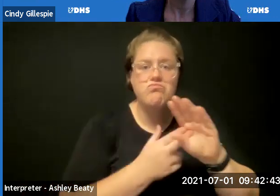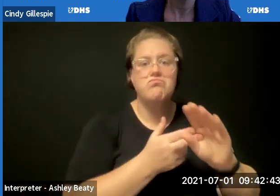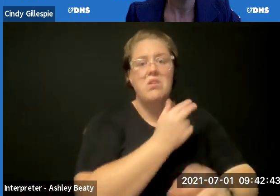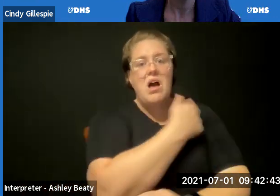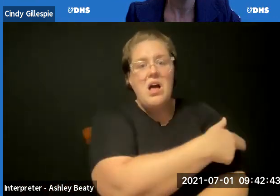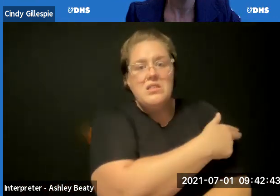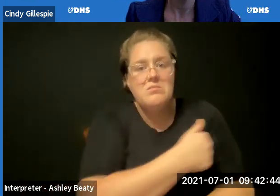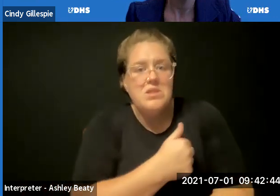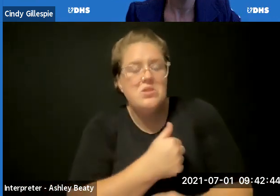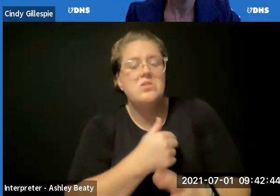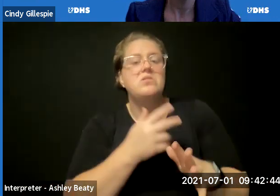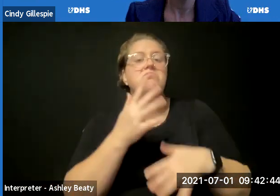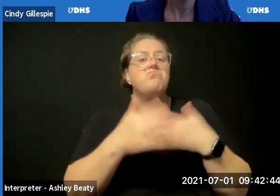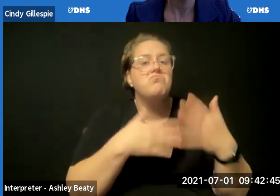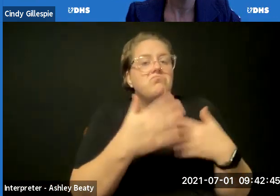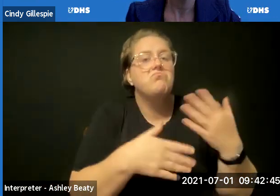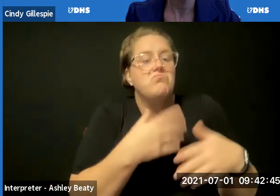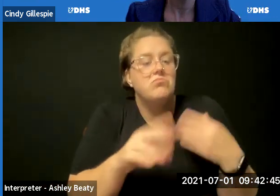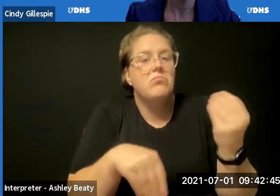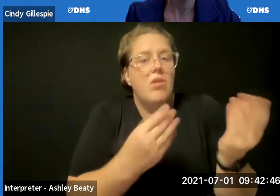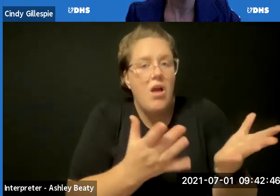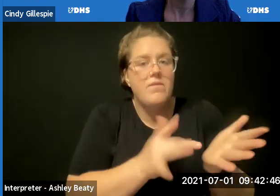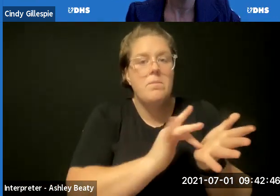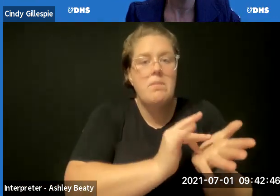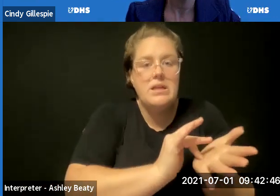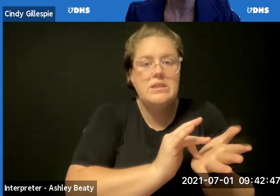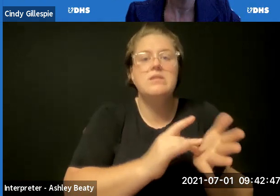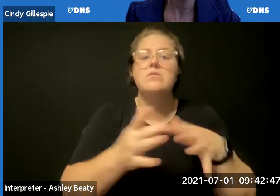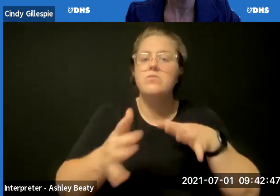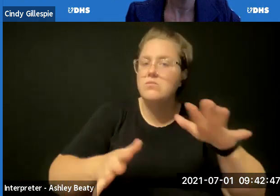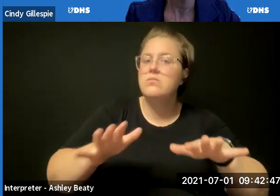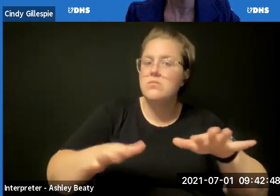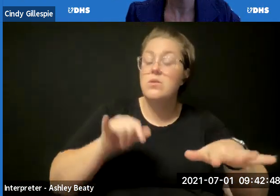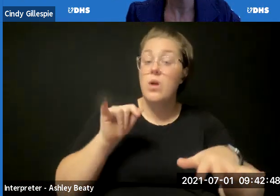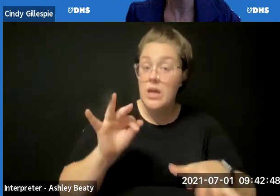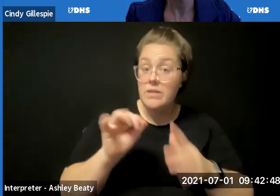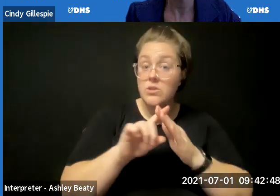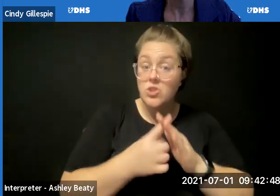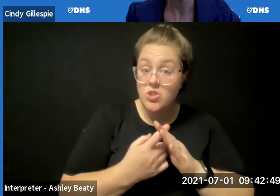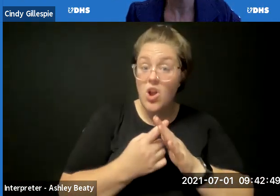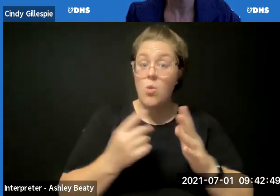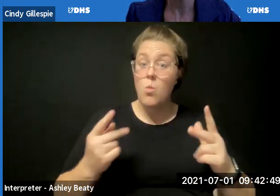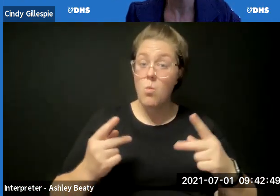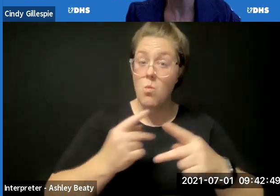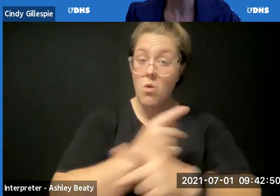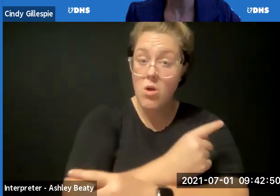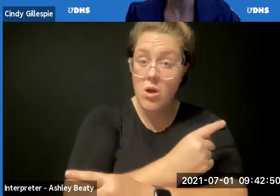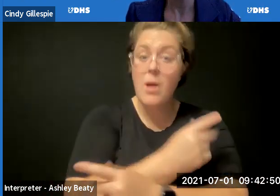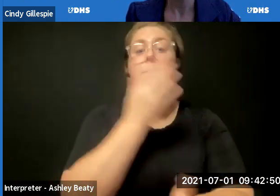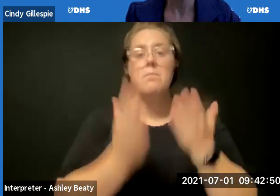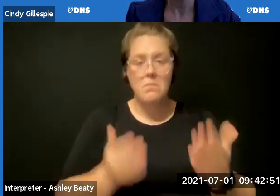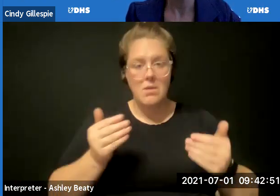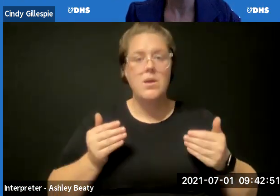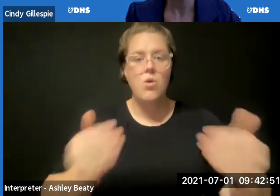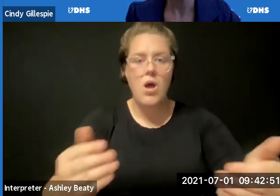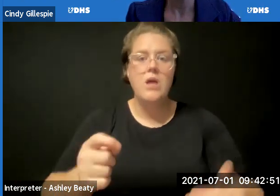into the hospital. They may just treat it. They may admit you or not. And then if things really start to go downhill, you know, they in the end, they may end up putting you on a